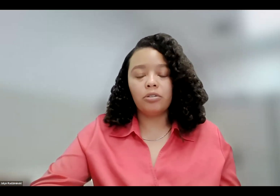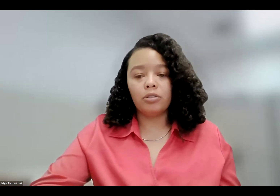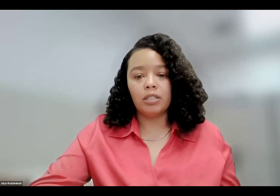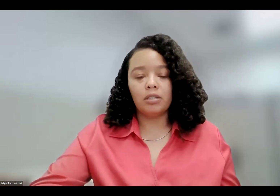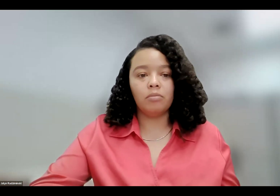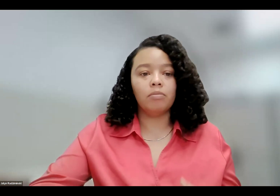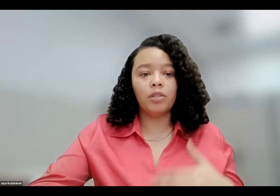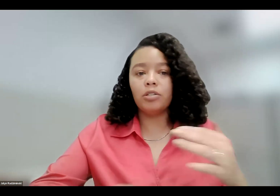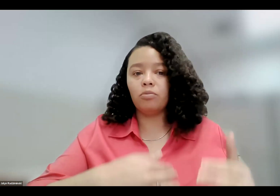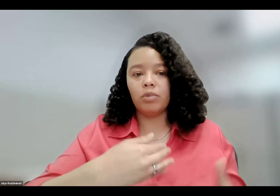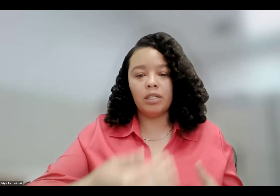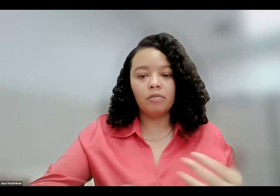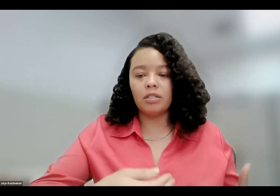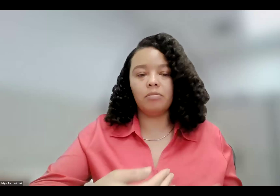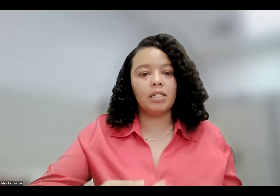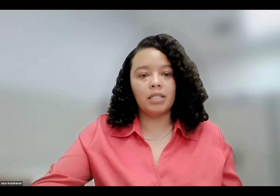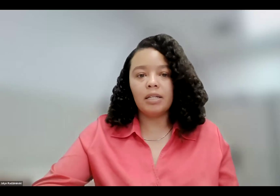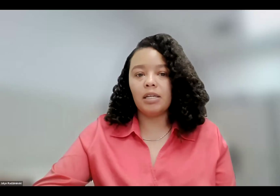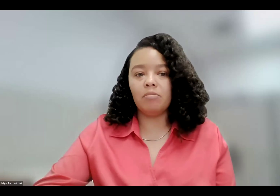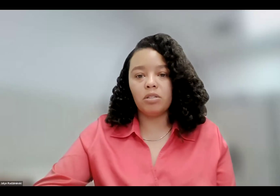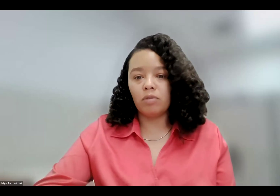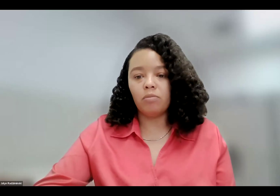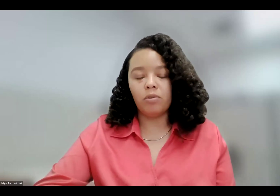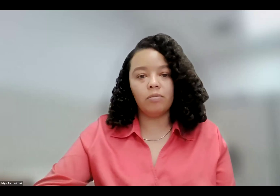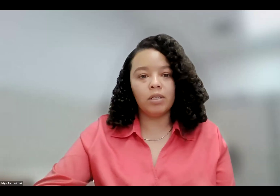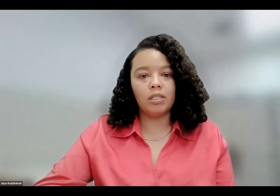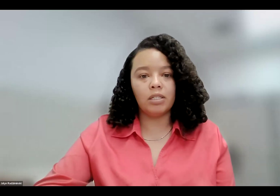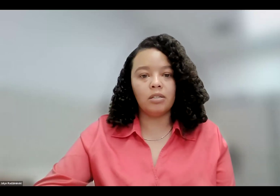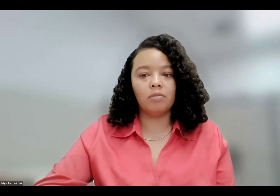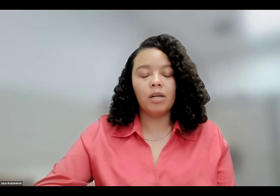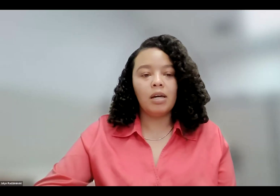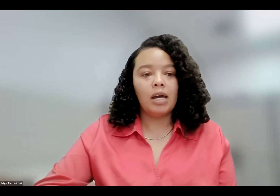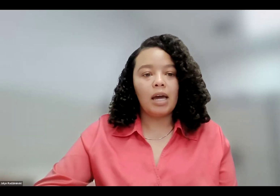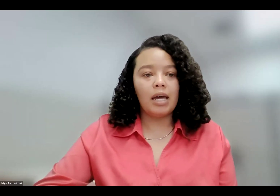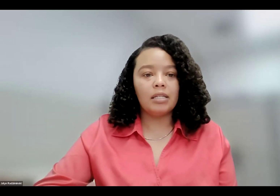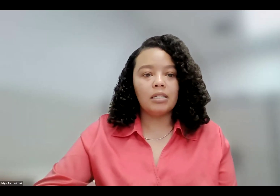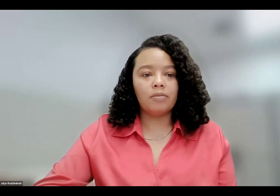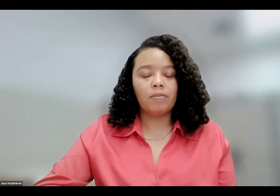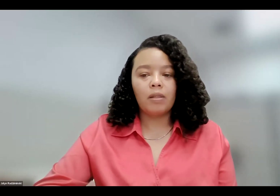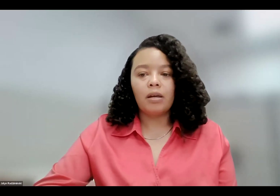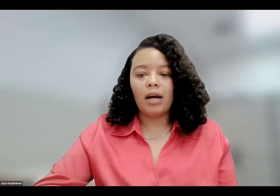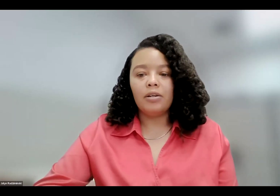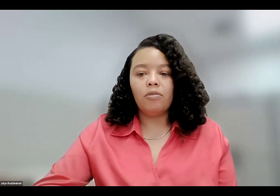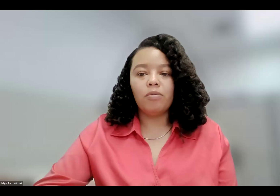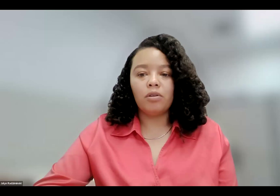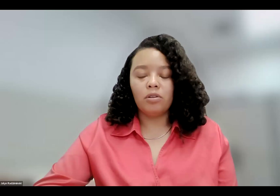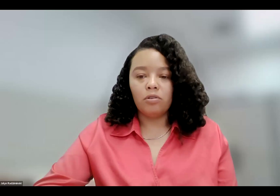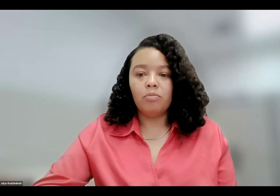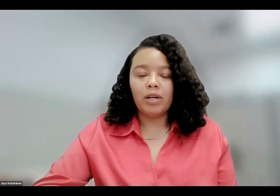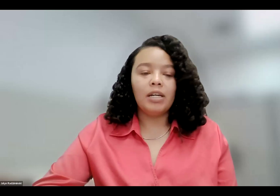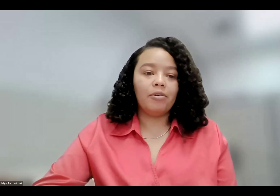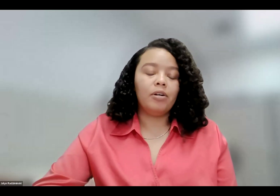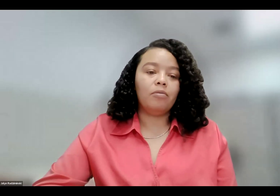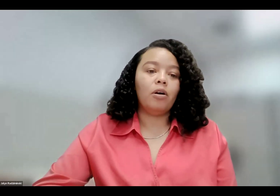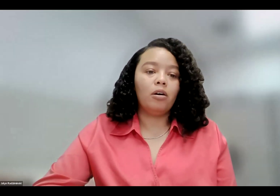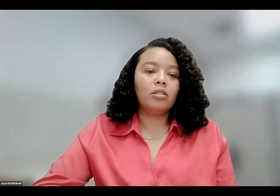the carceral system, there's recidivism and cycling between more than one system. And I know you,